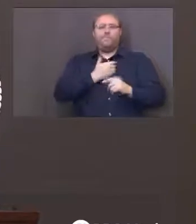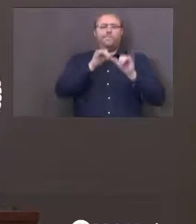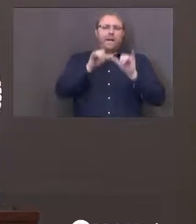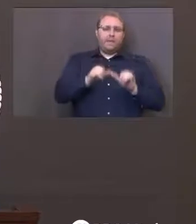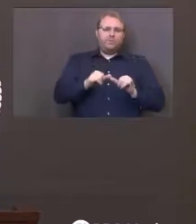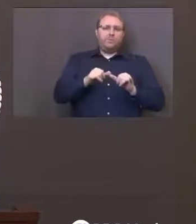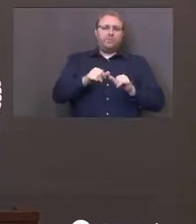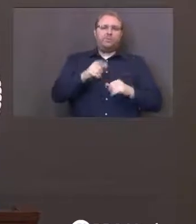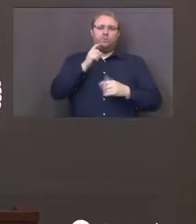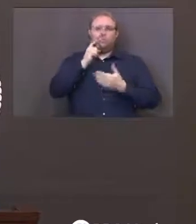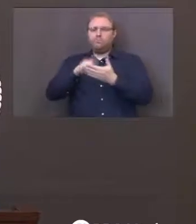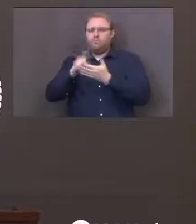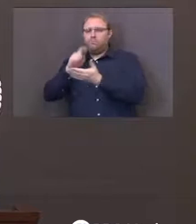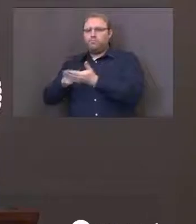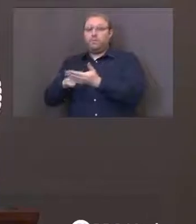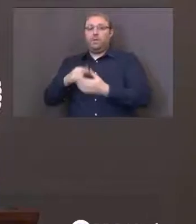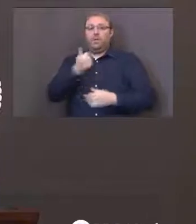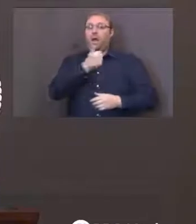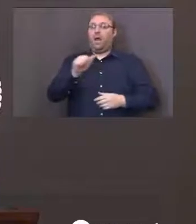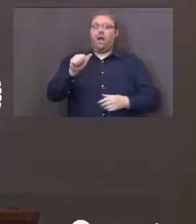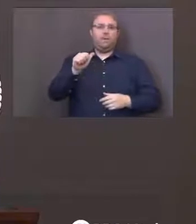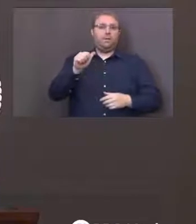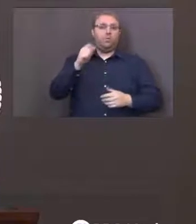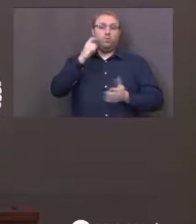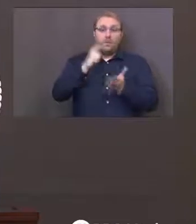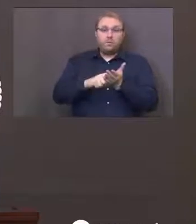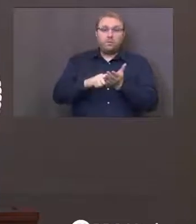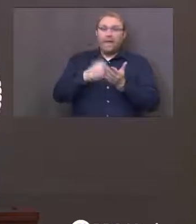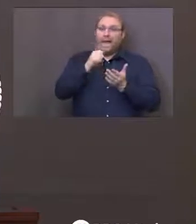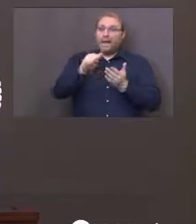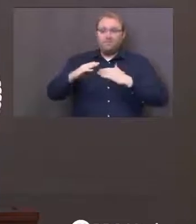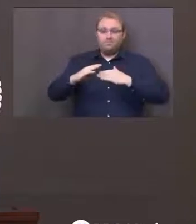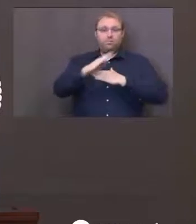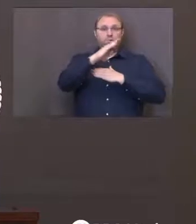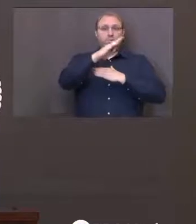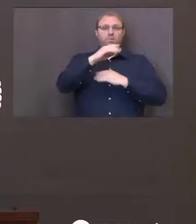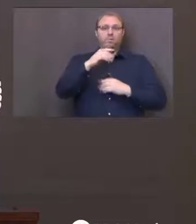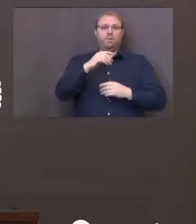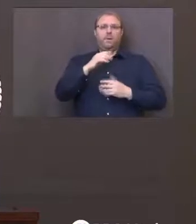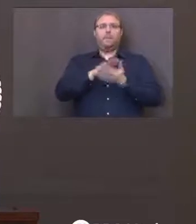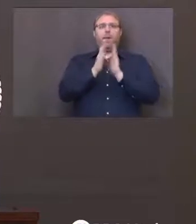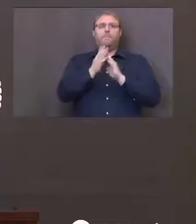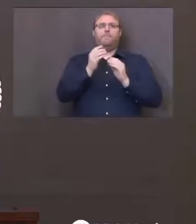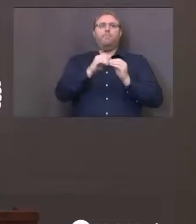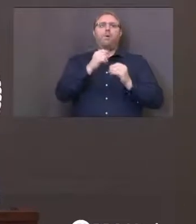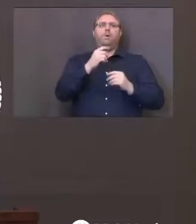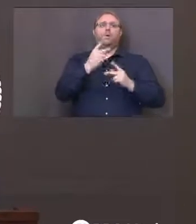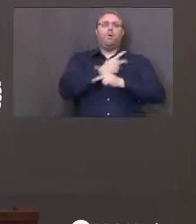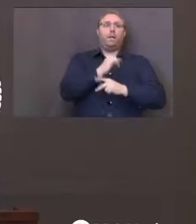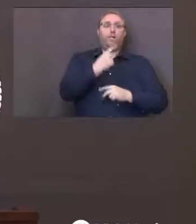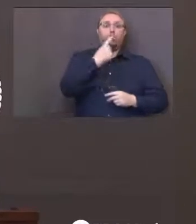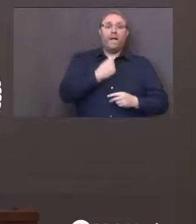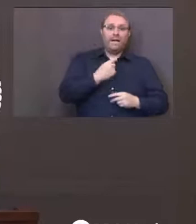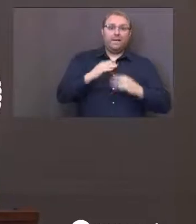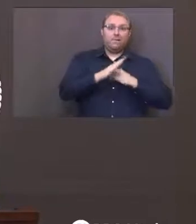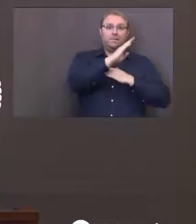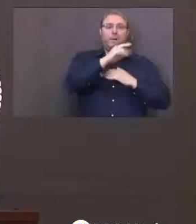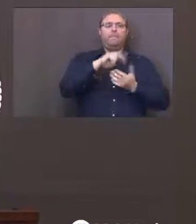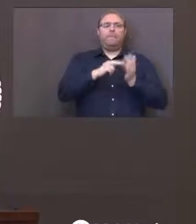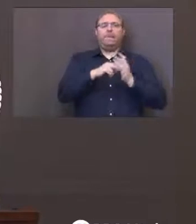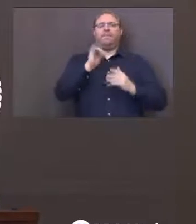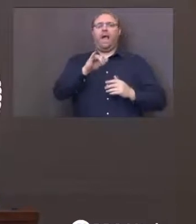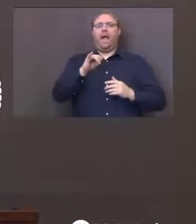towards that. And so anytime we see movement, especially movement towards the red, that triggers the